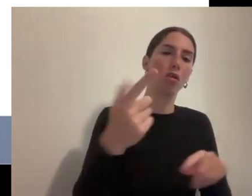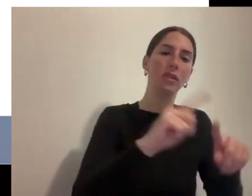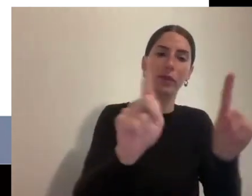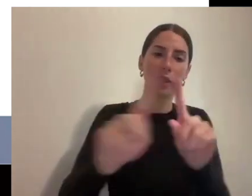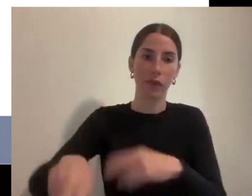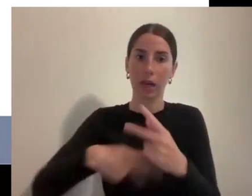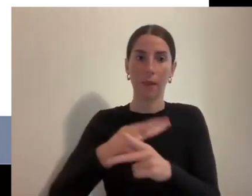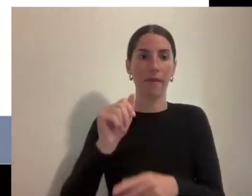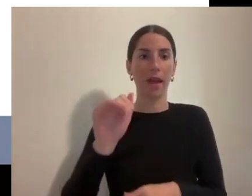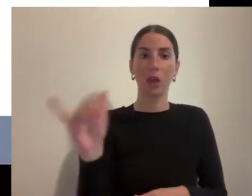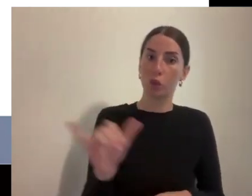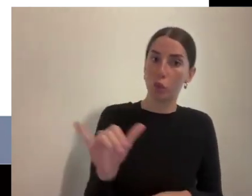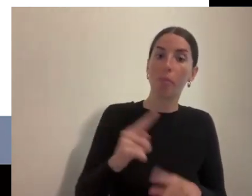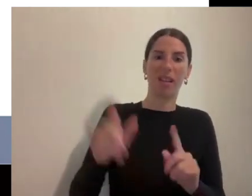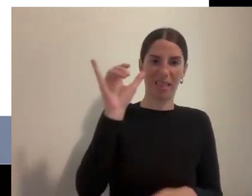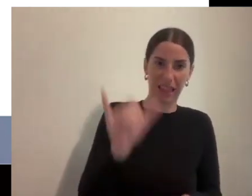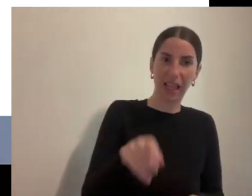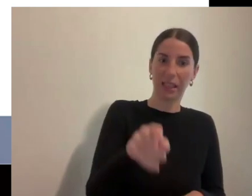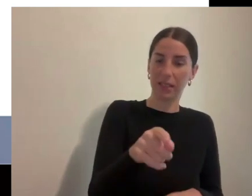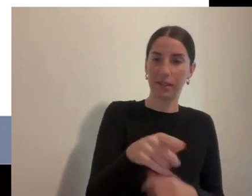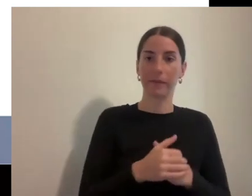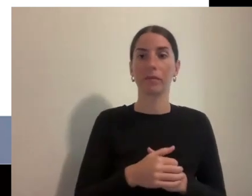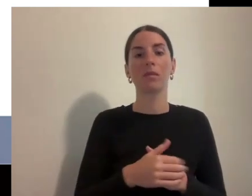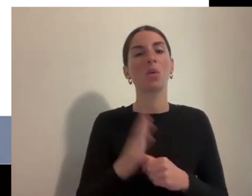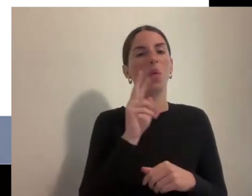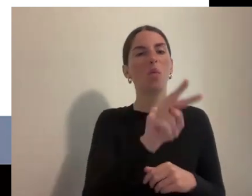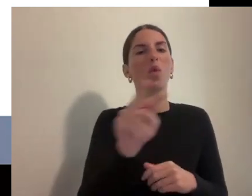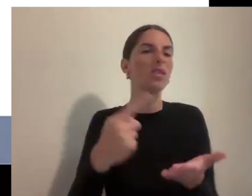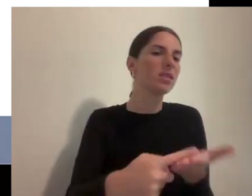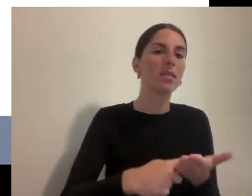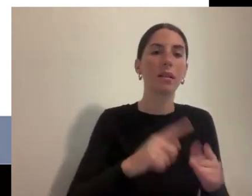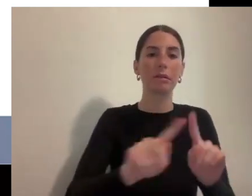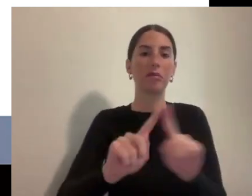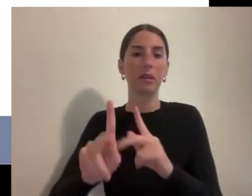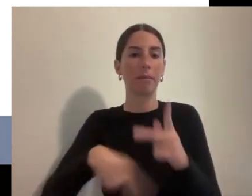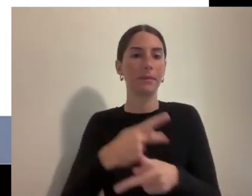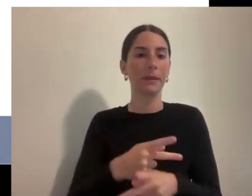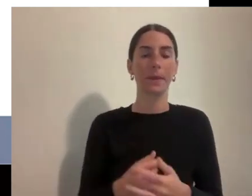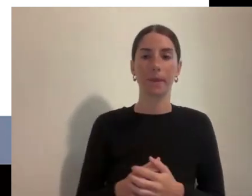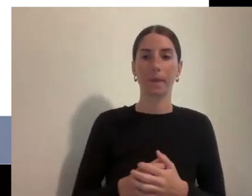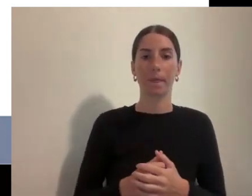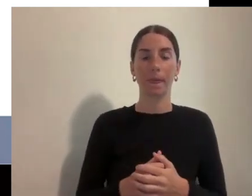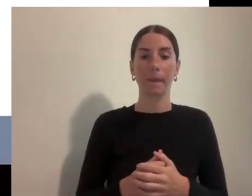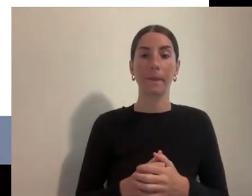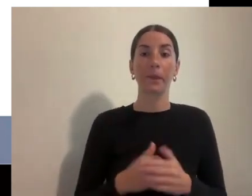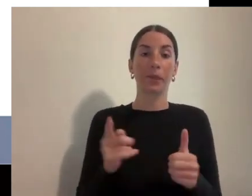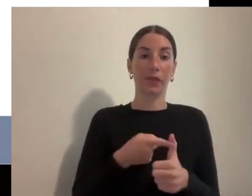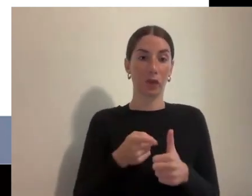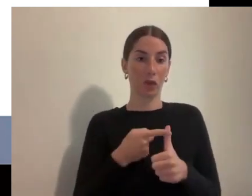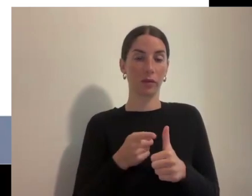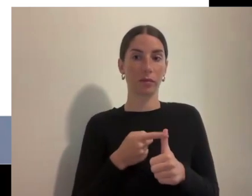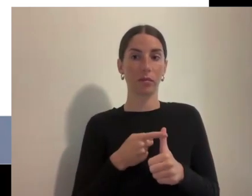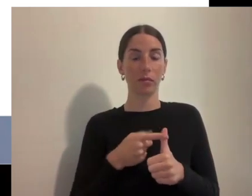well. But yes, thanks. And we're going to look at some of these things in the webinar. The first thing is